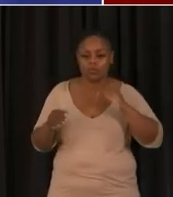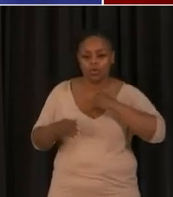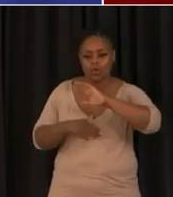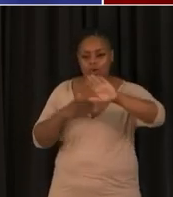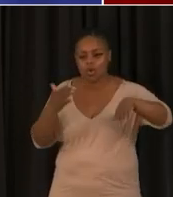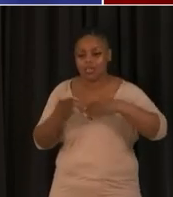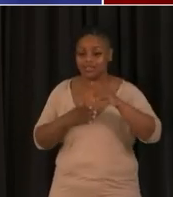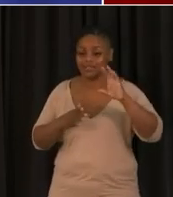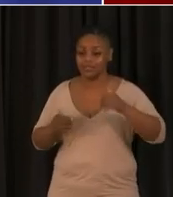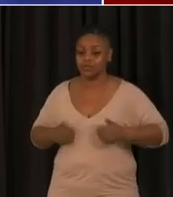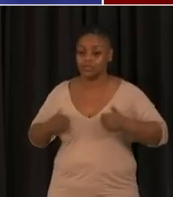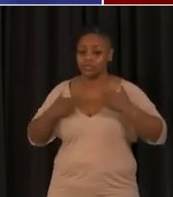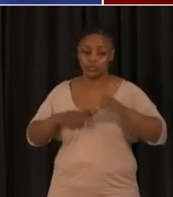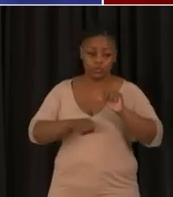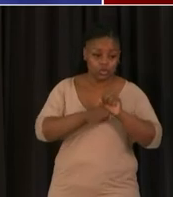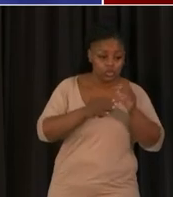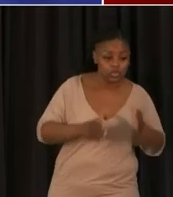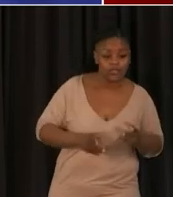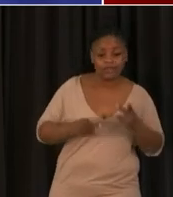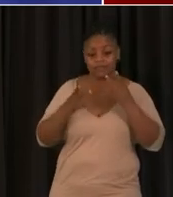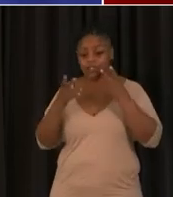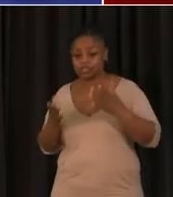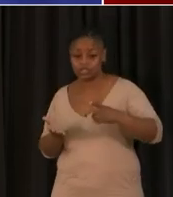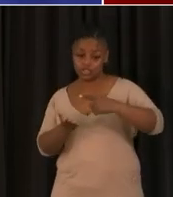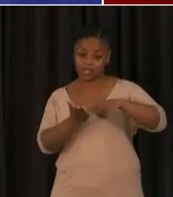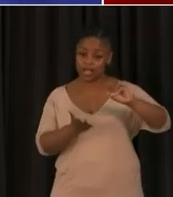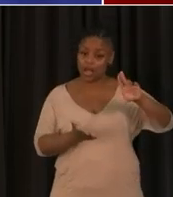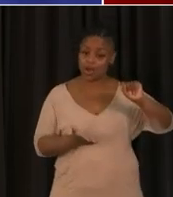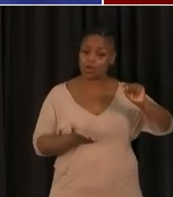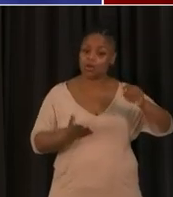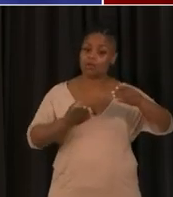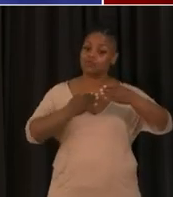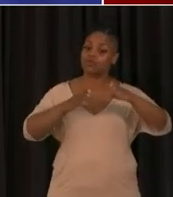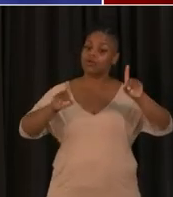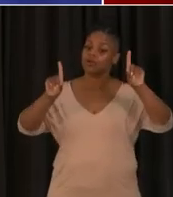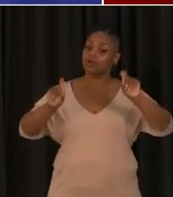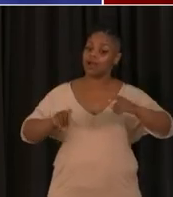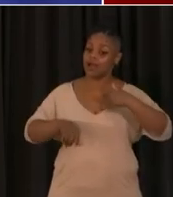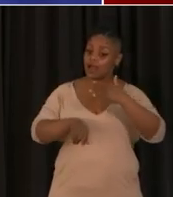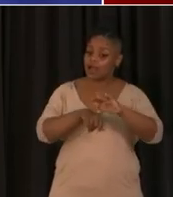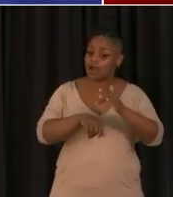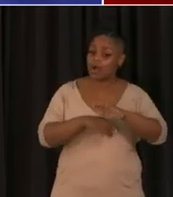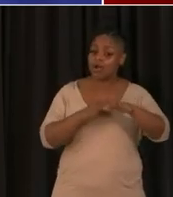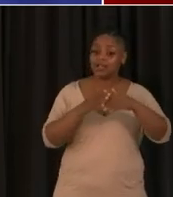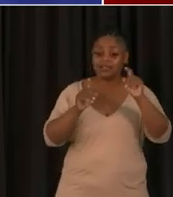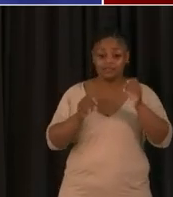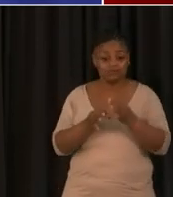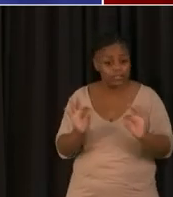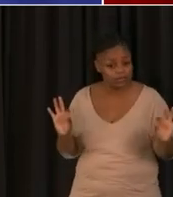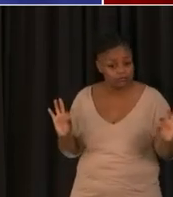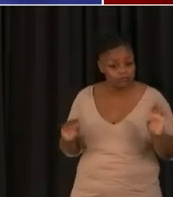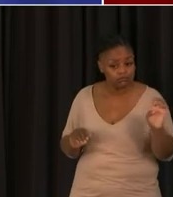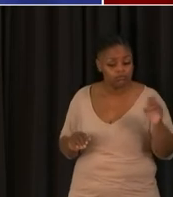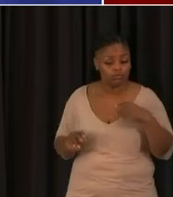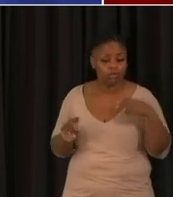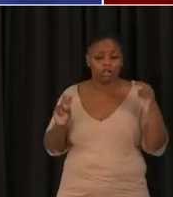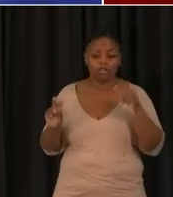202-231-7908. But what does a resident need when they call to kind of get through that financial navigator